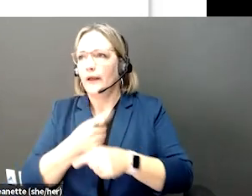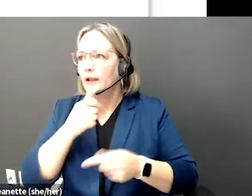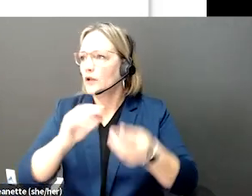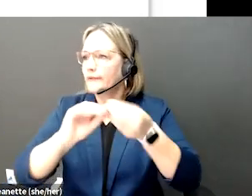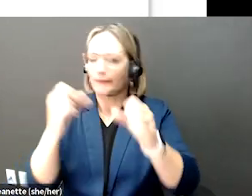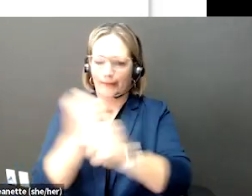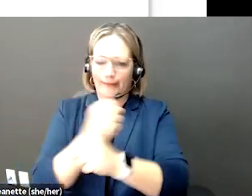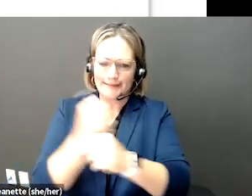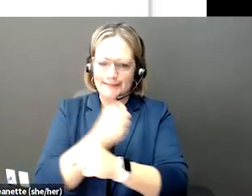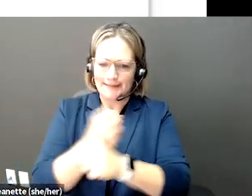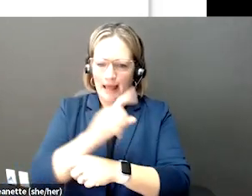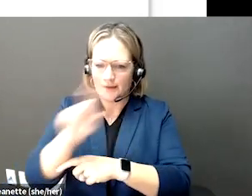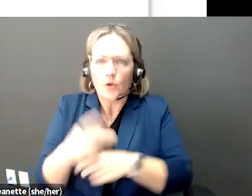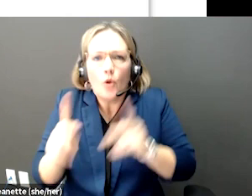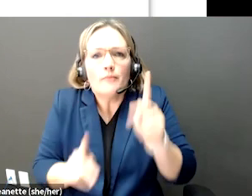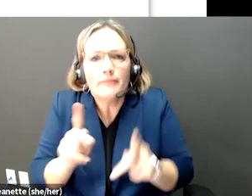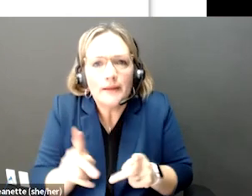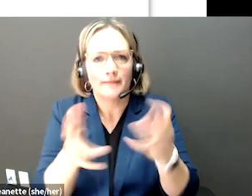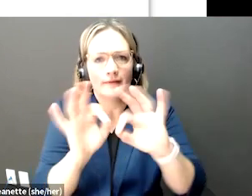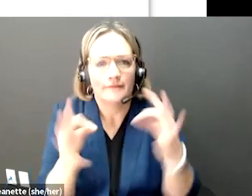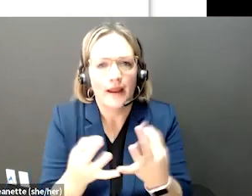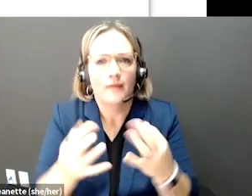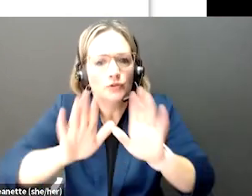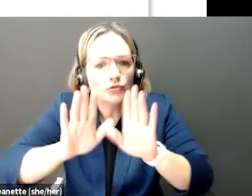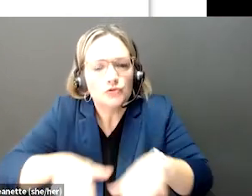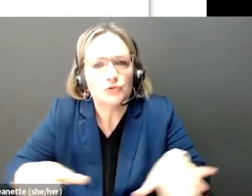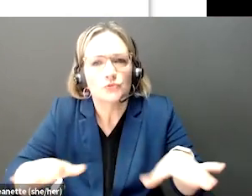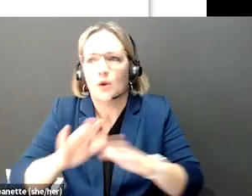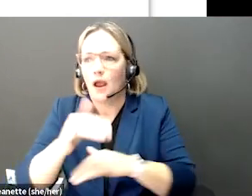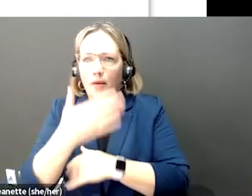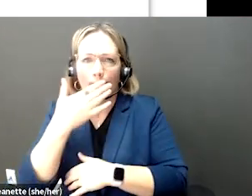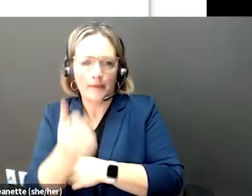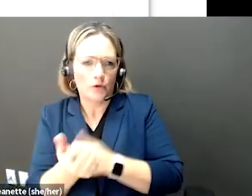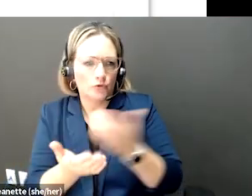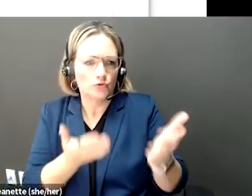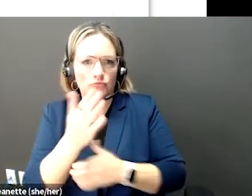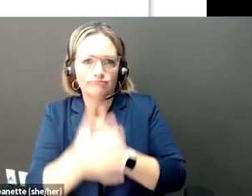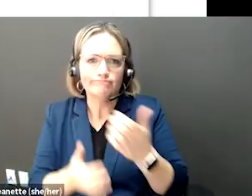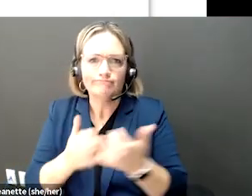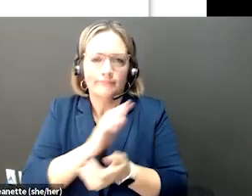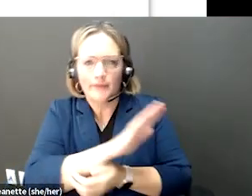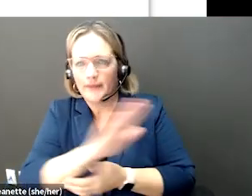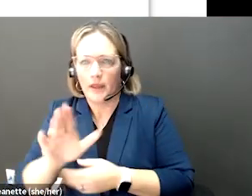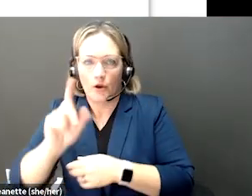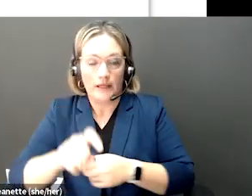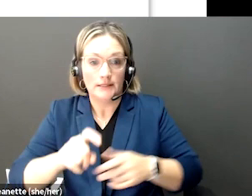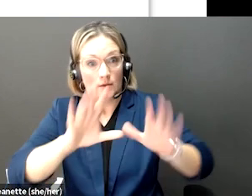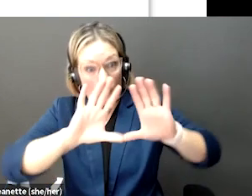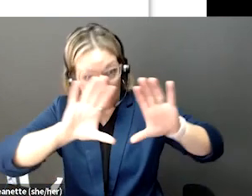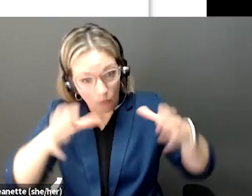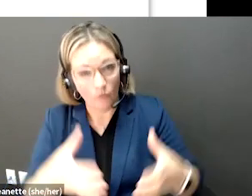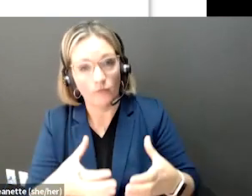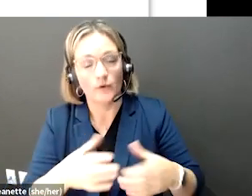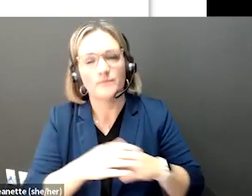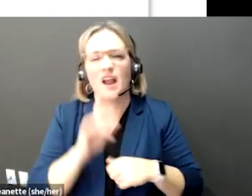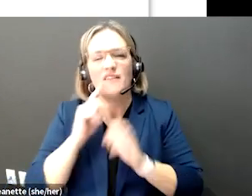have adapted the policies and processes over the years to better serve the members, both collectively and individually. We had a dad whose